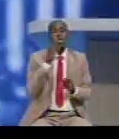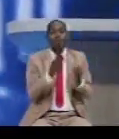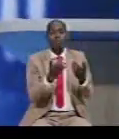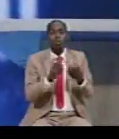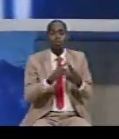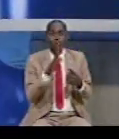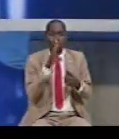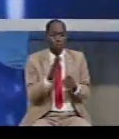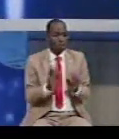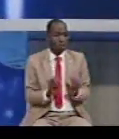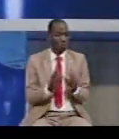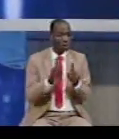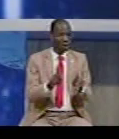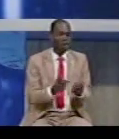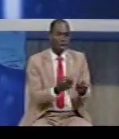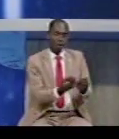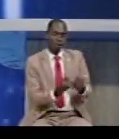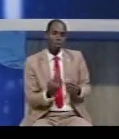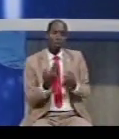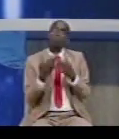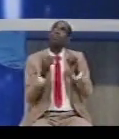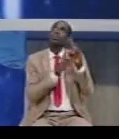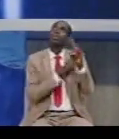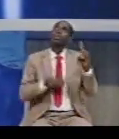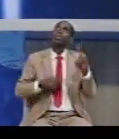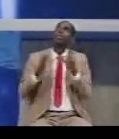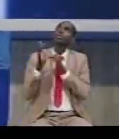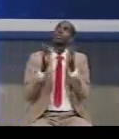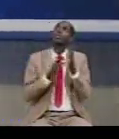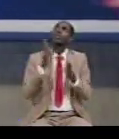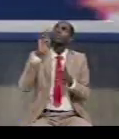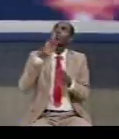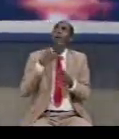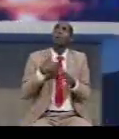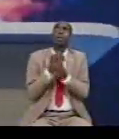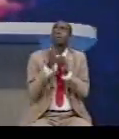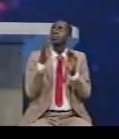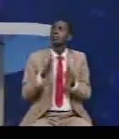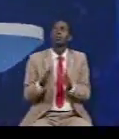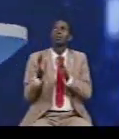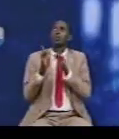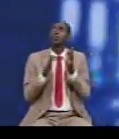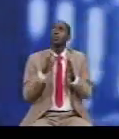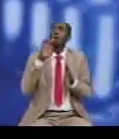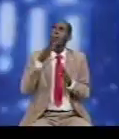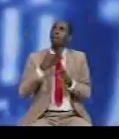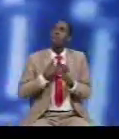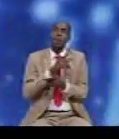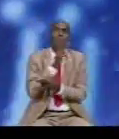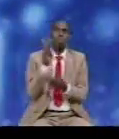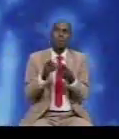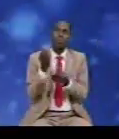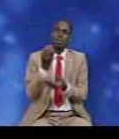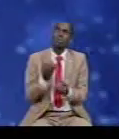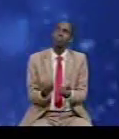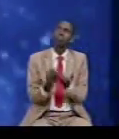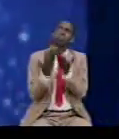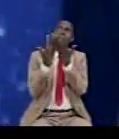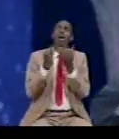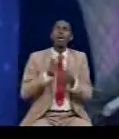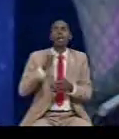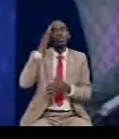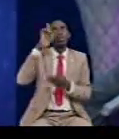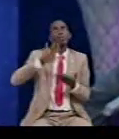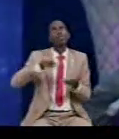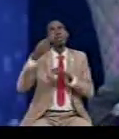come before the Lord and say, Jesus, you're my Savior. Jesus, you're my substitute. I know you died for me,